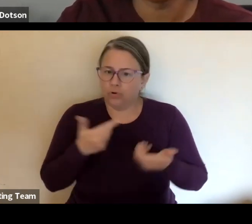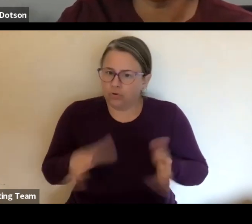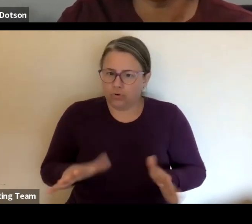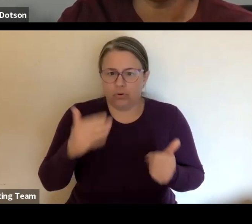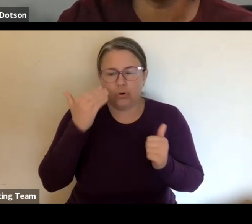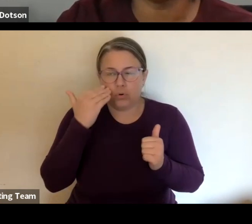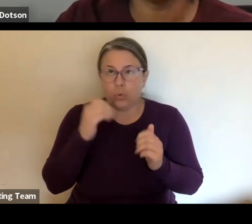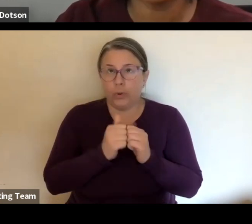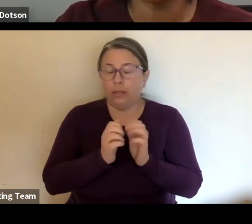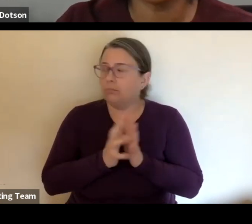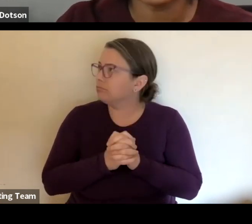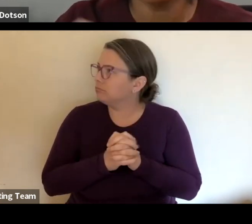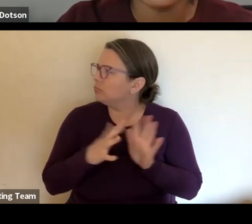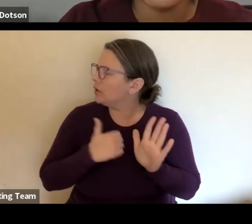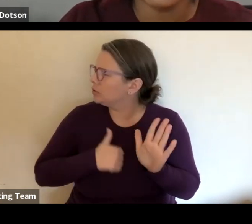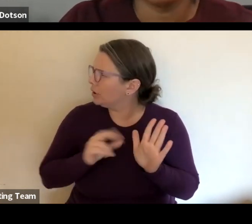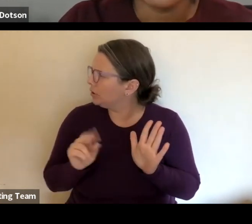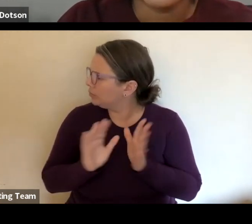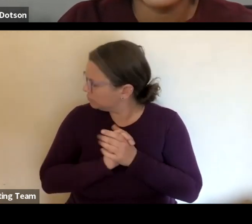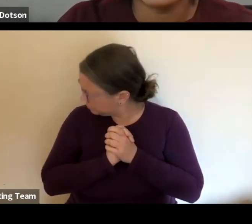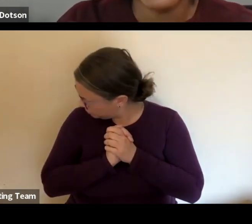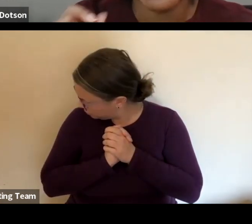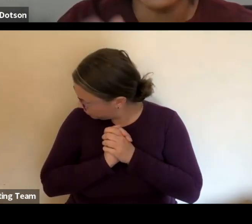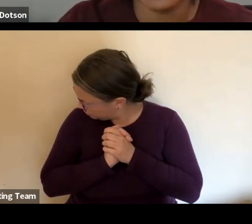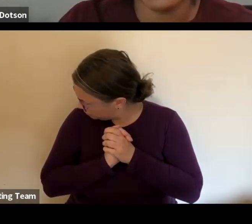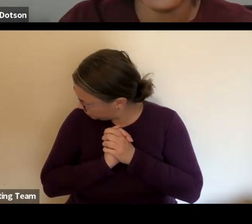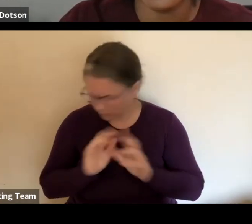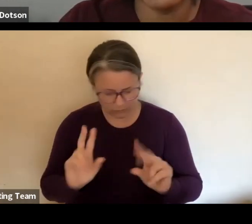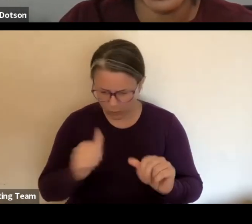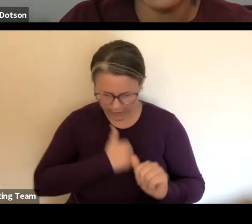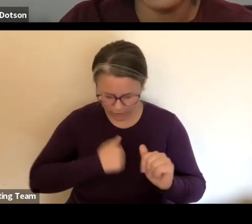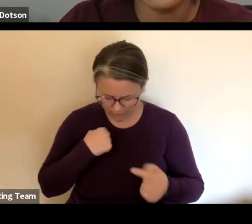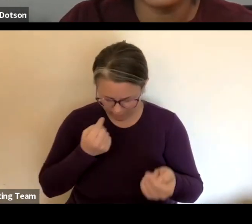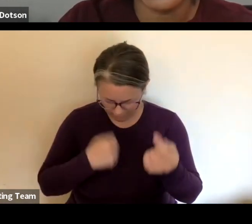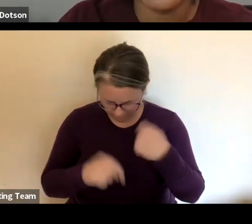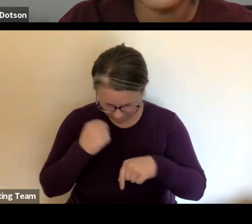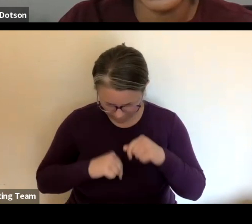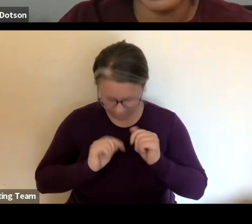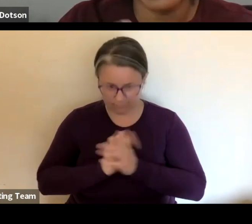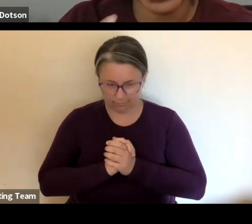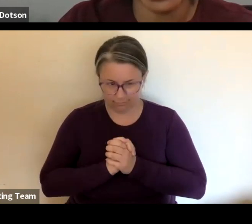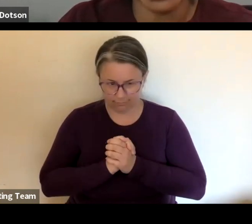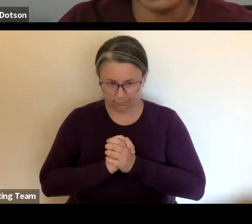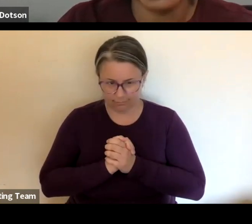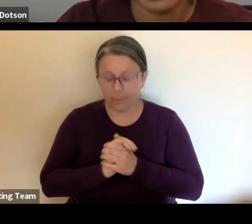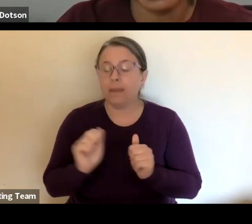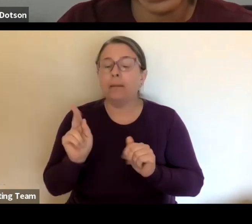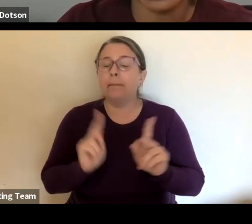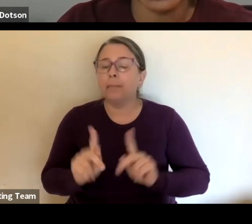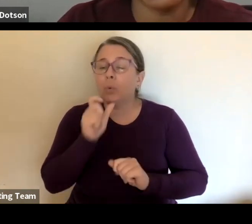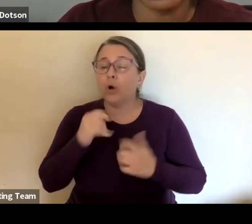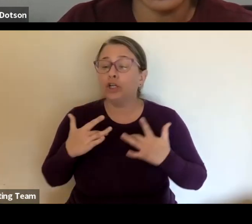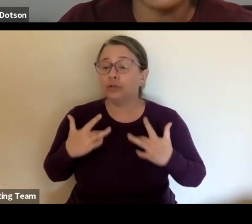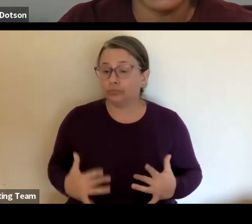scratch that, sorry. People who are depressed and have cardiovascular risk factors